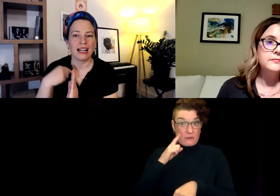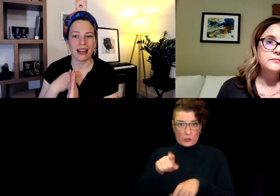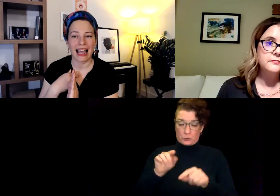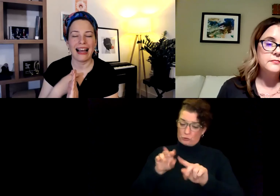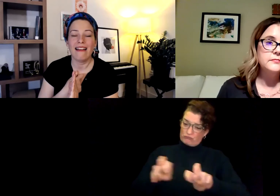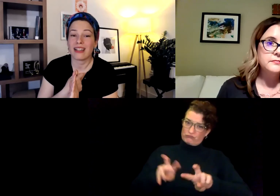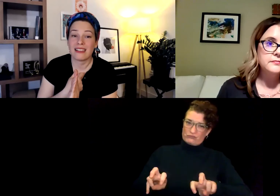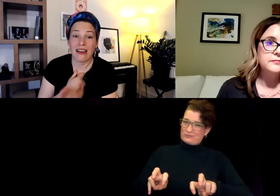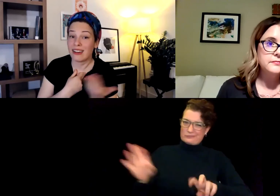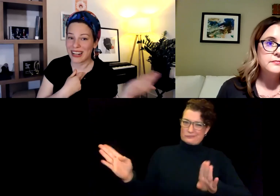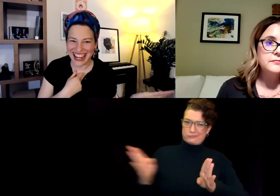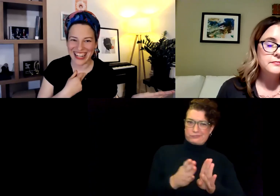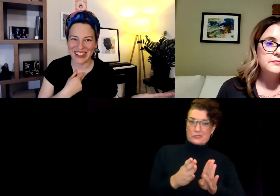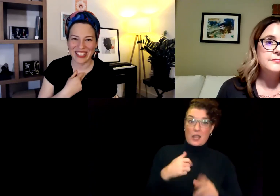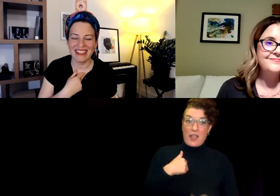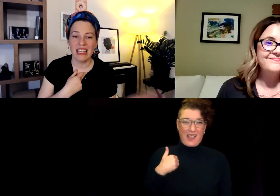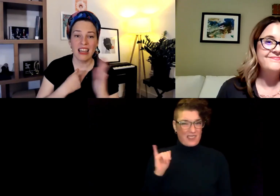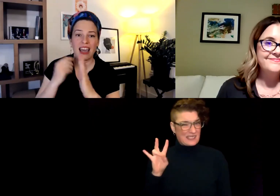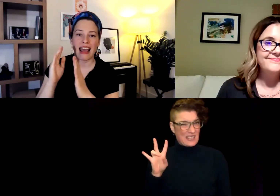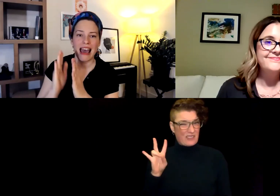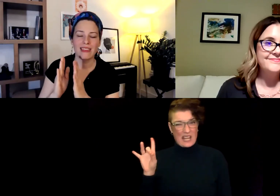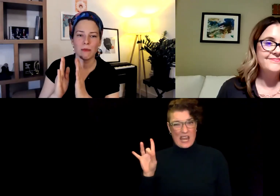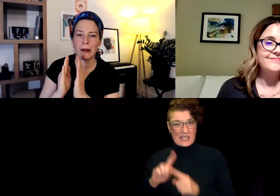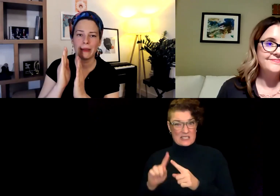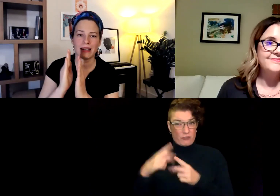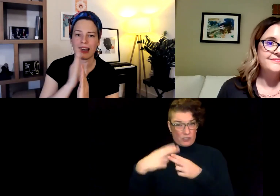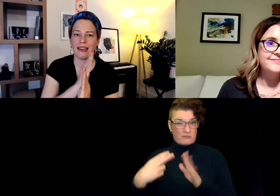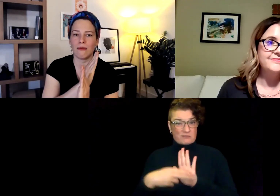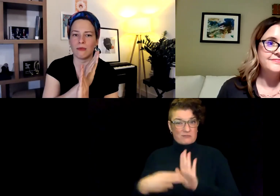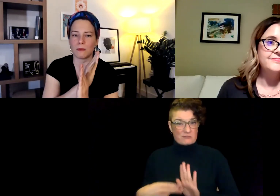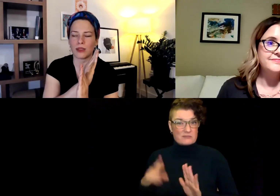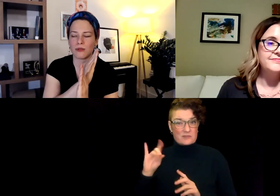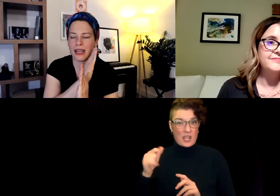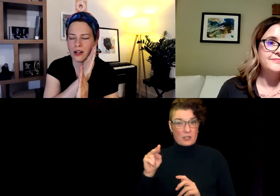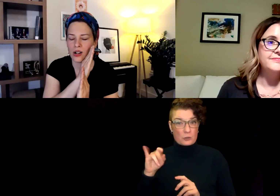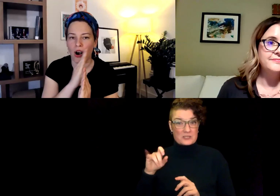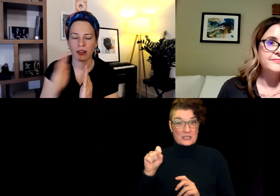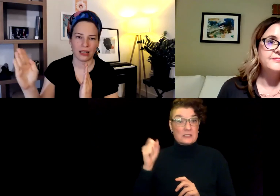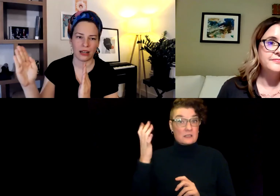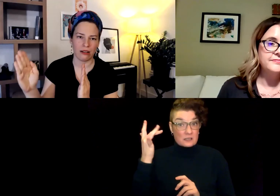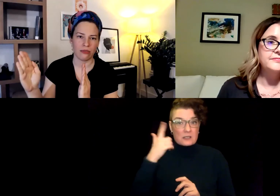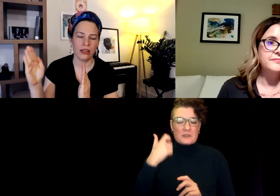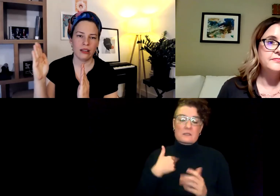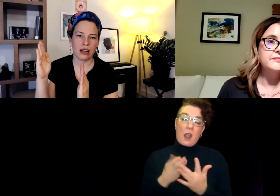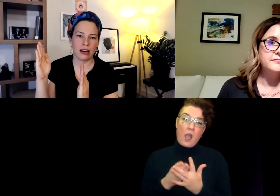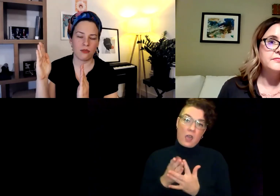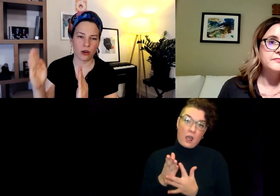I have like 7 diagnoses, and I have them in part because I was put through a gauntlet